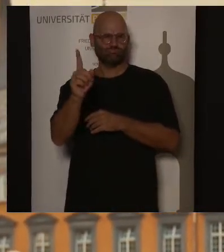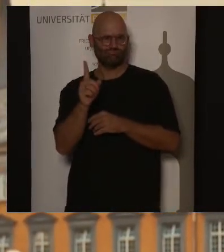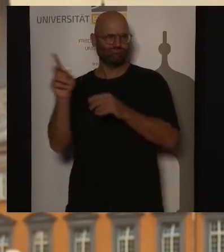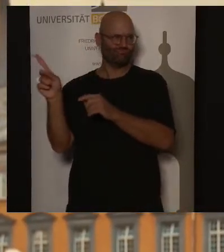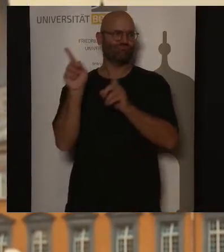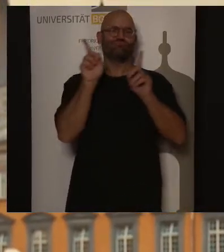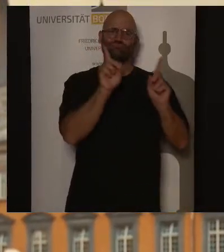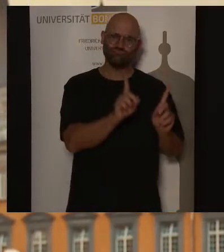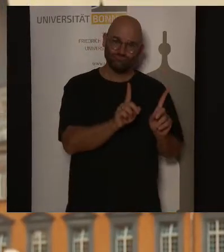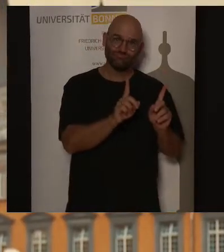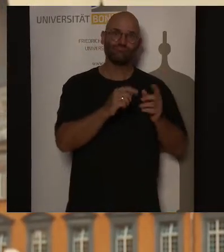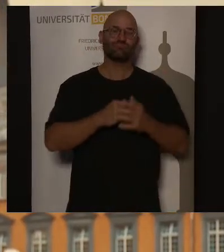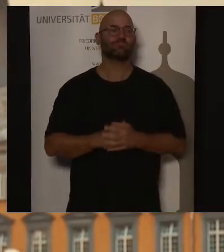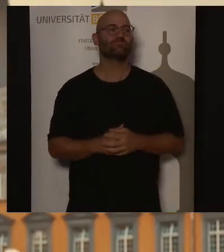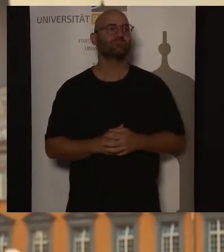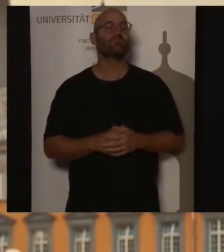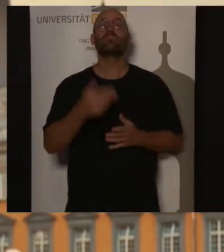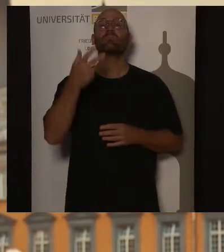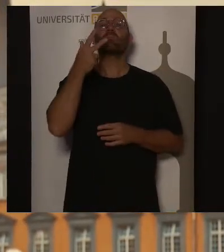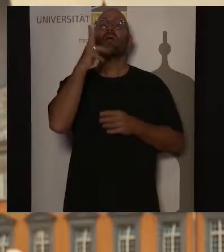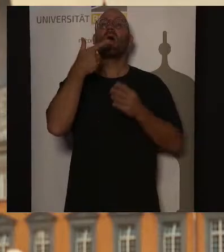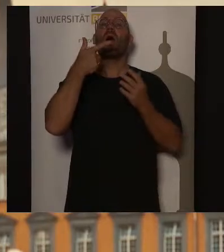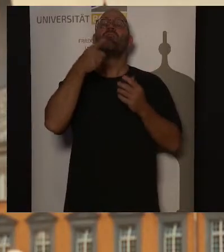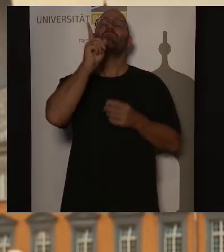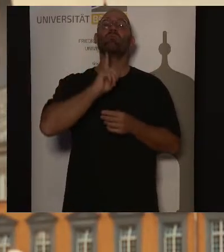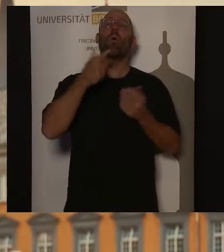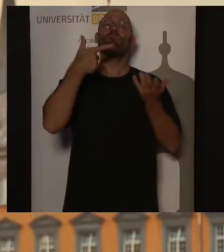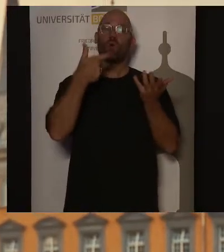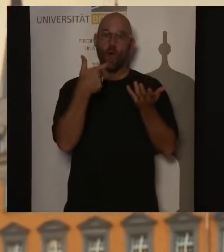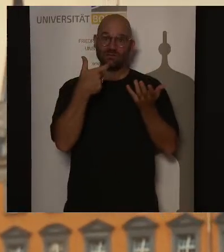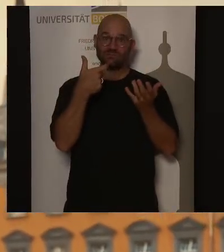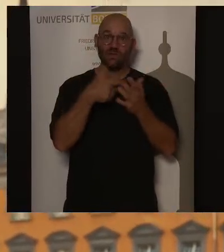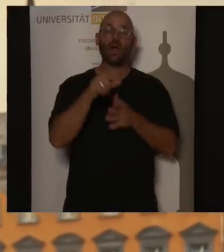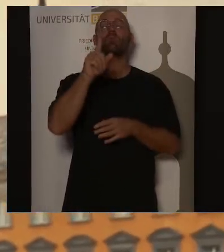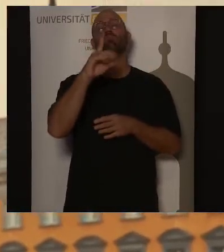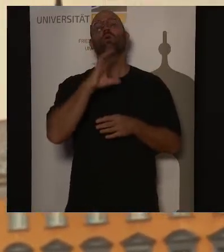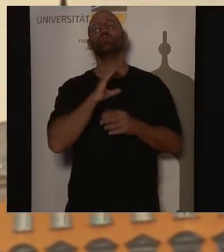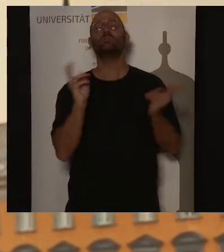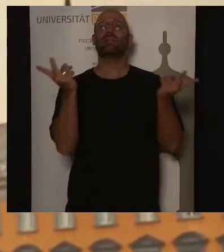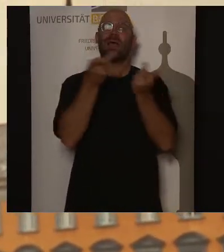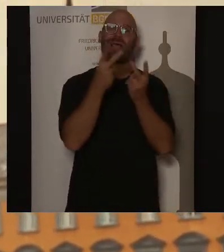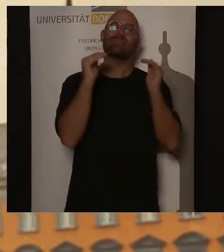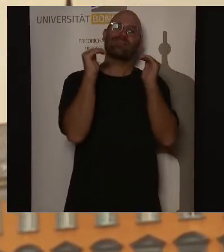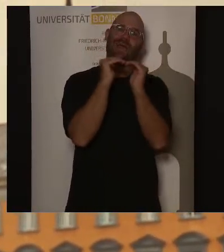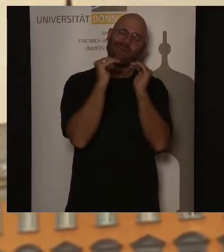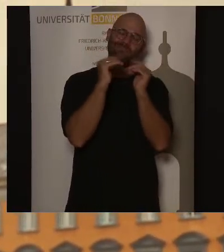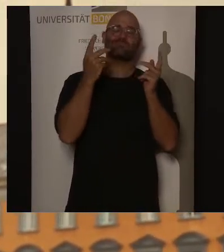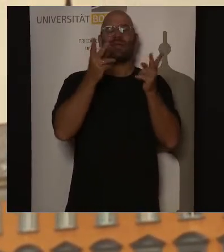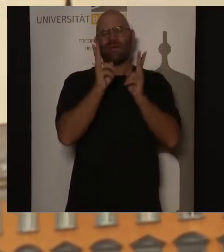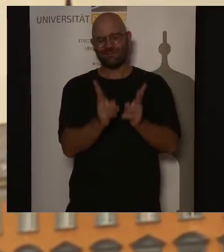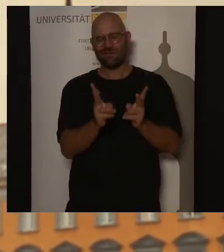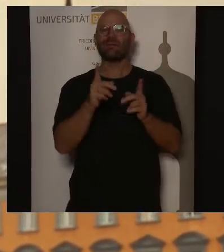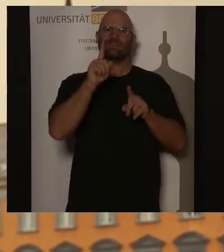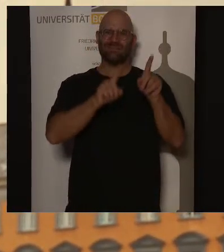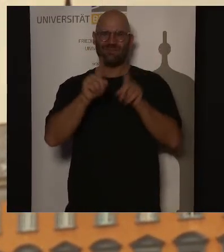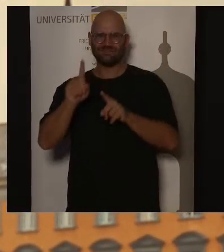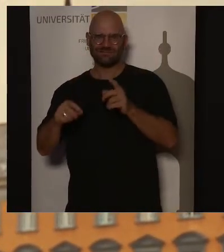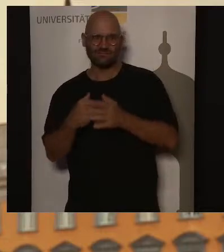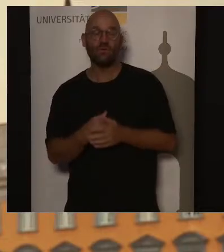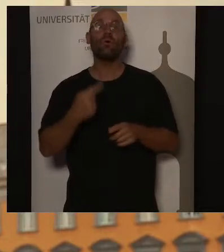their representatives here on stage. That's Professor Dr. Irmgard Förster, our vice rector for Equal Opportunity and